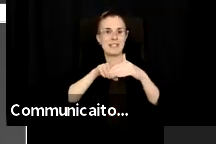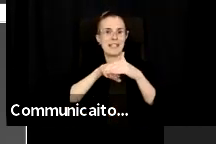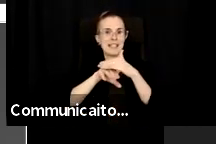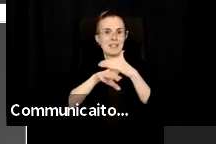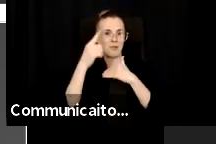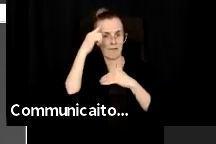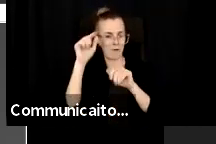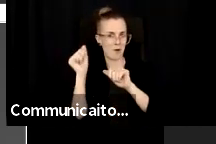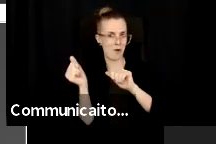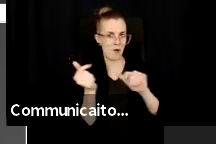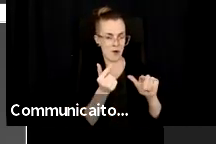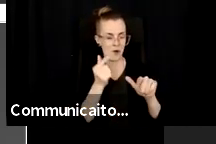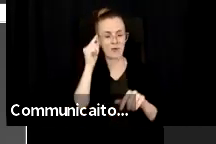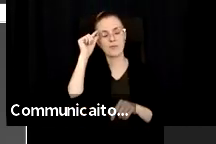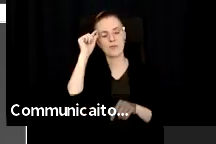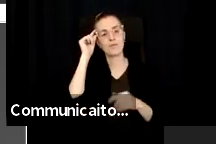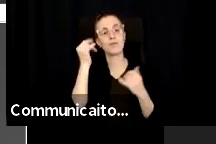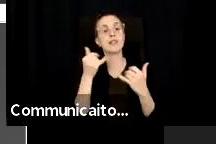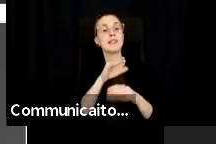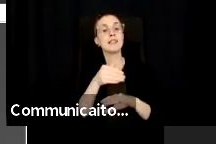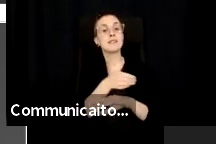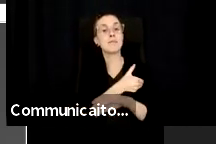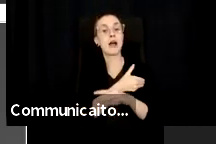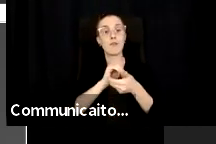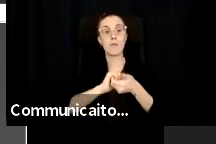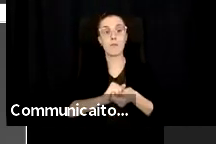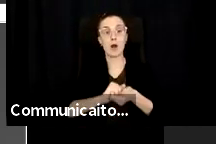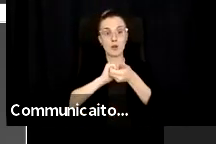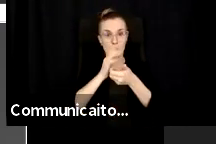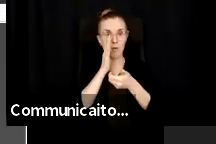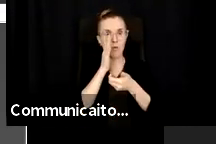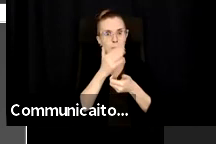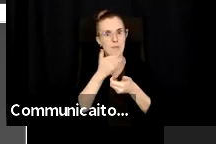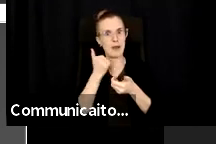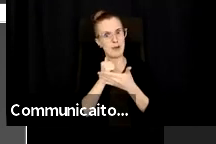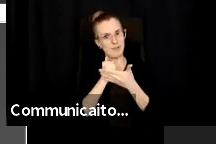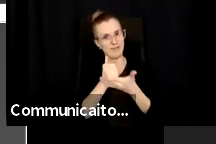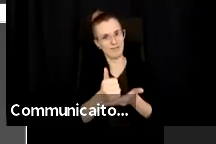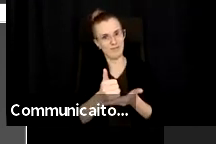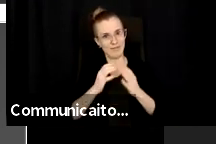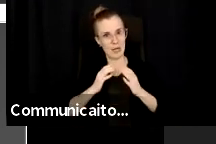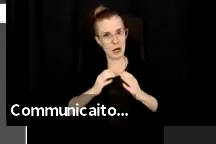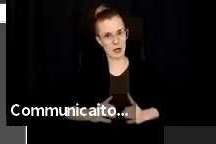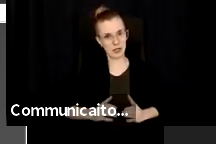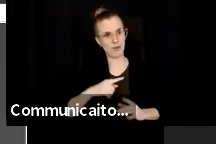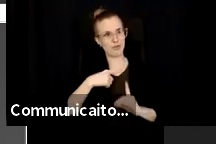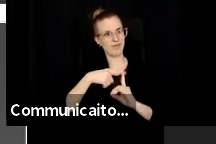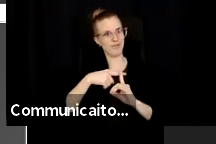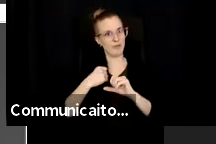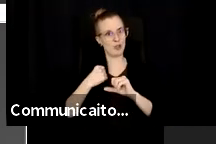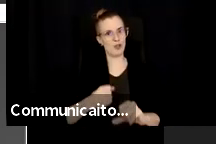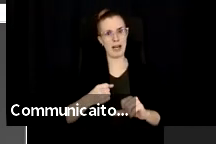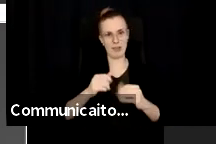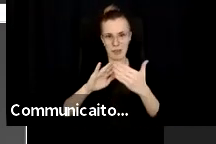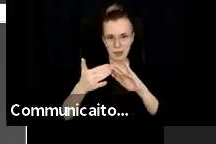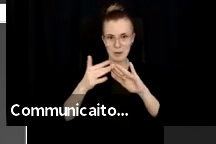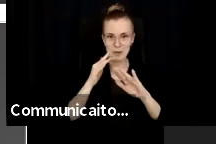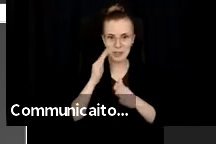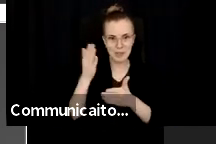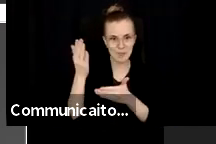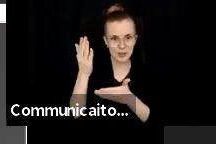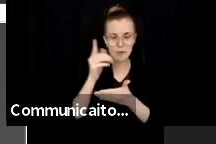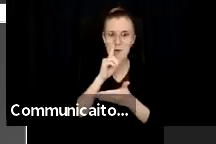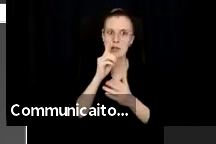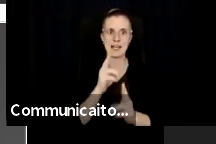powerful partnerships will better assist our customers and strengthen the communities that we serve. We are honored to be a part of this